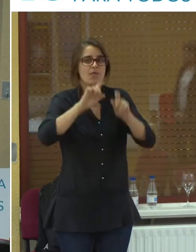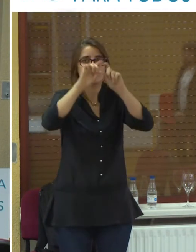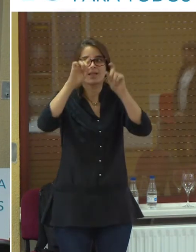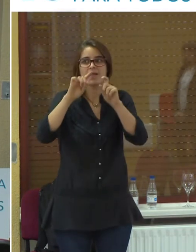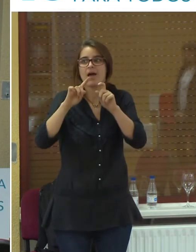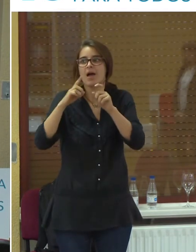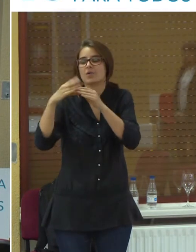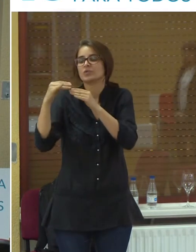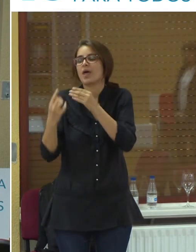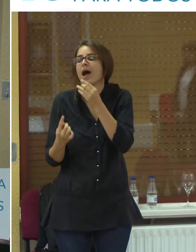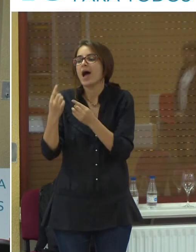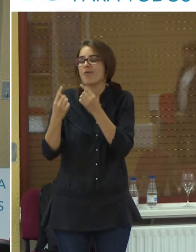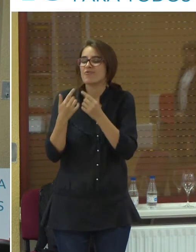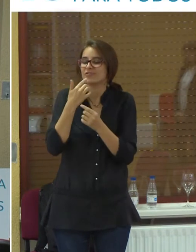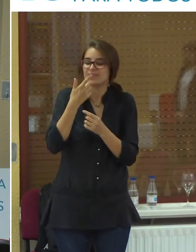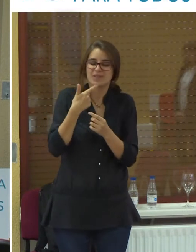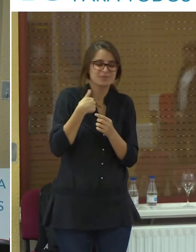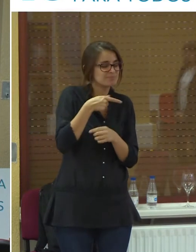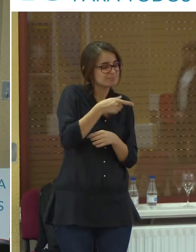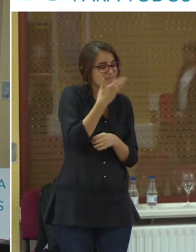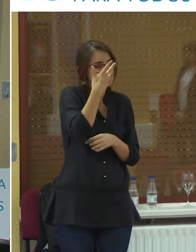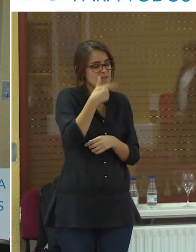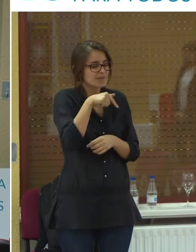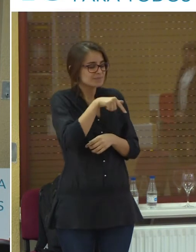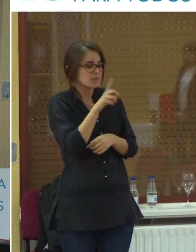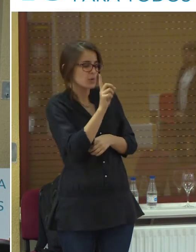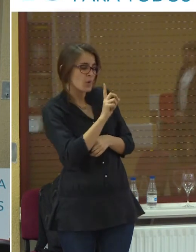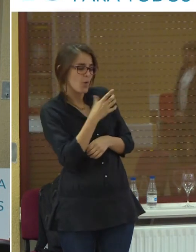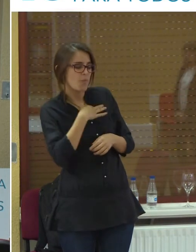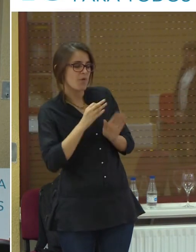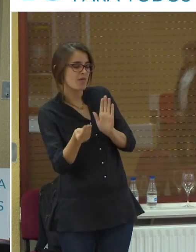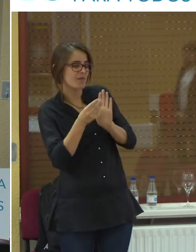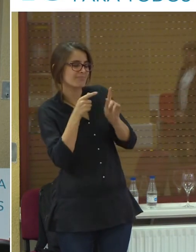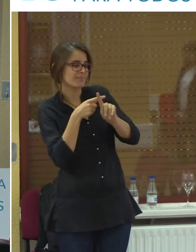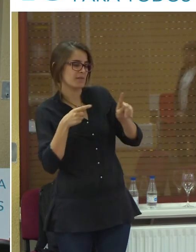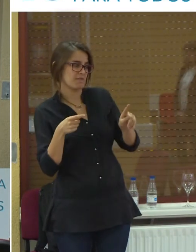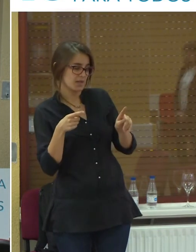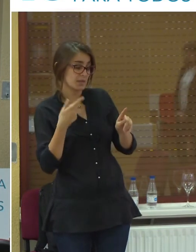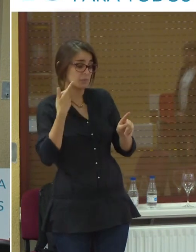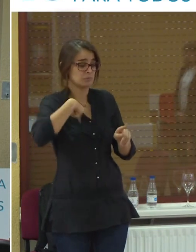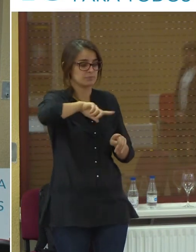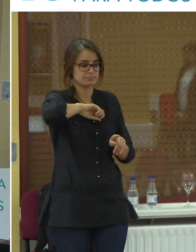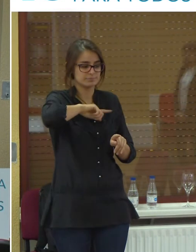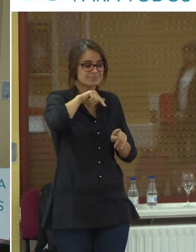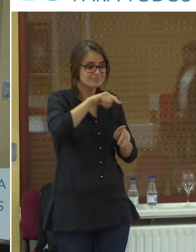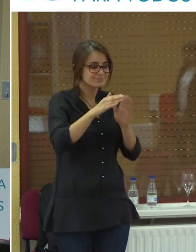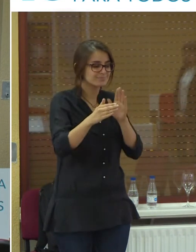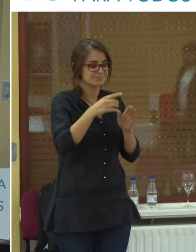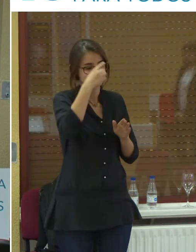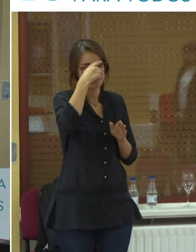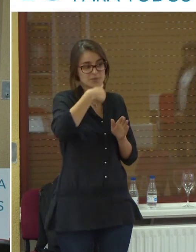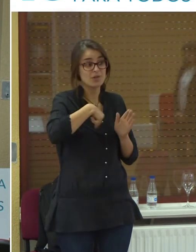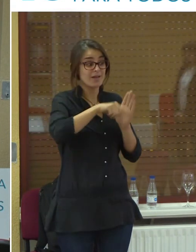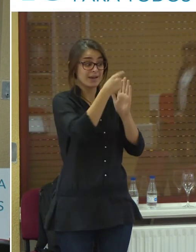that many things would have been changed by the entities, but I believe we have reached widespread consensus